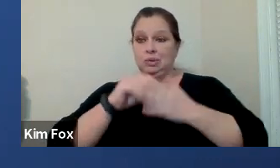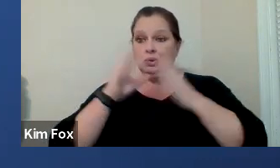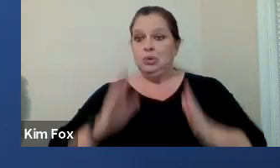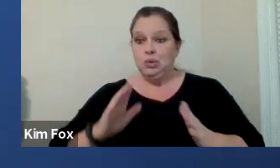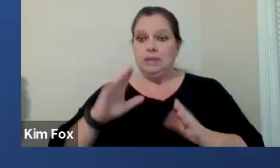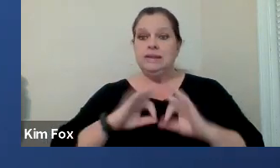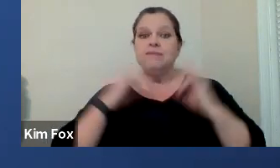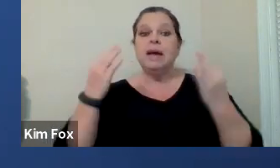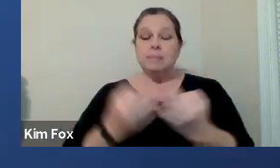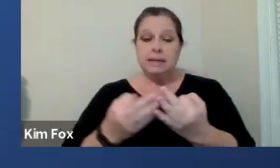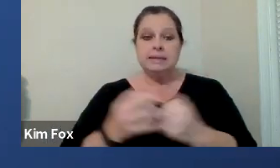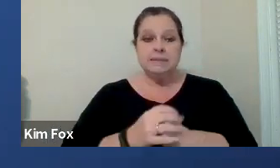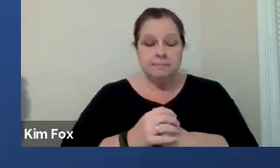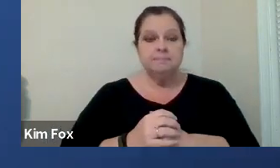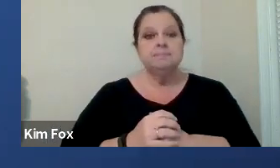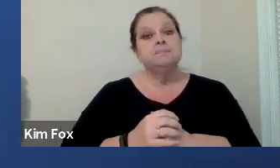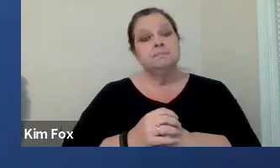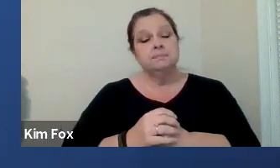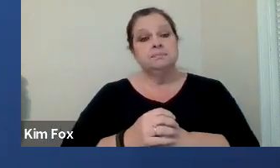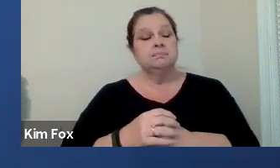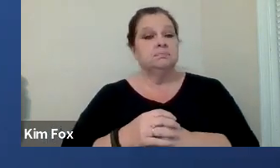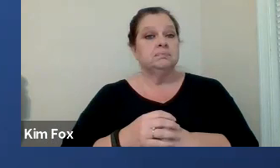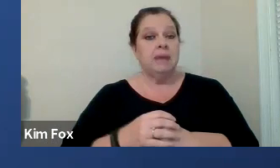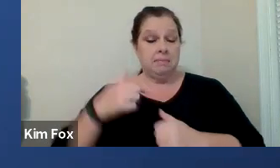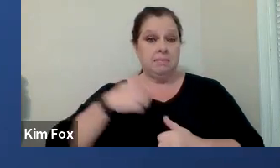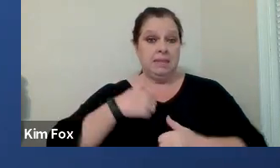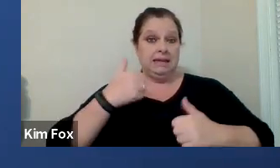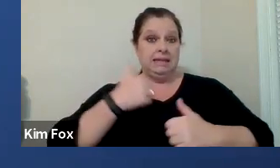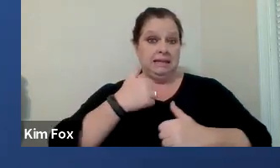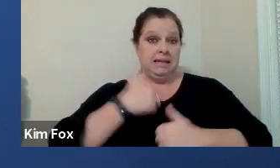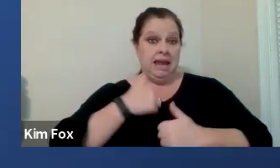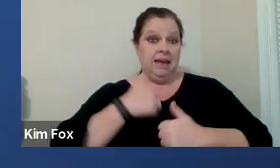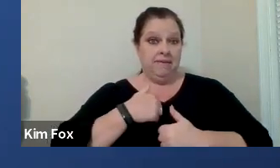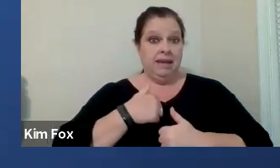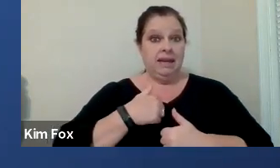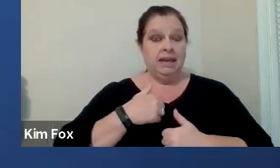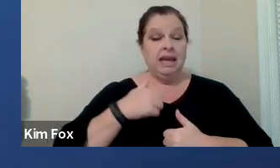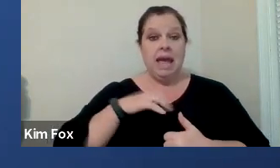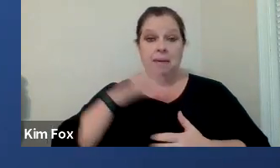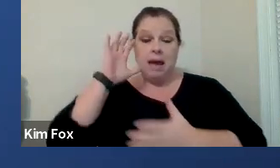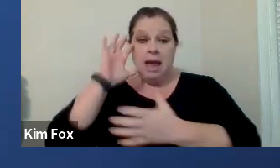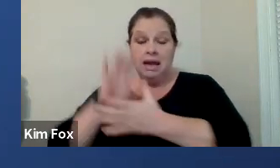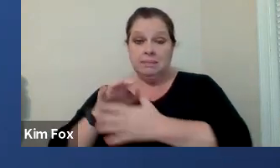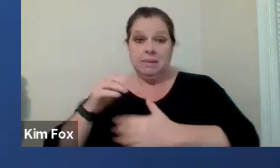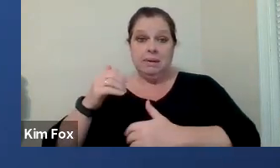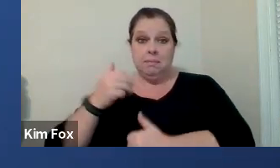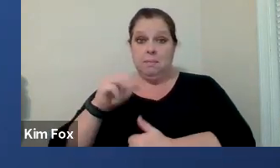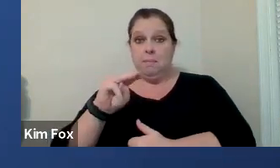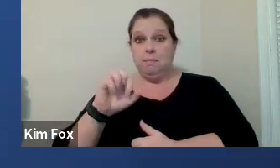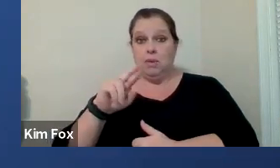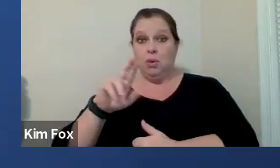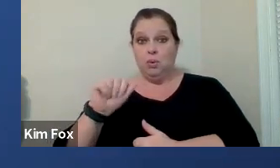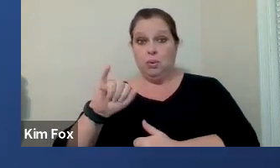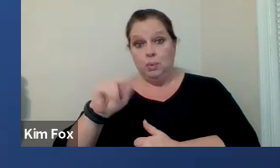and families. As a Navy veteran, an active duty Marine spouse with 3 children,